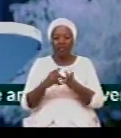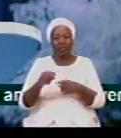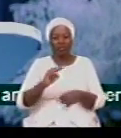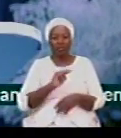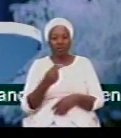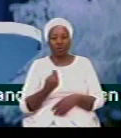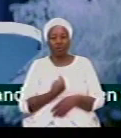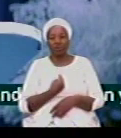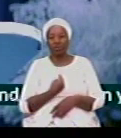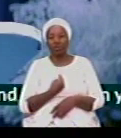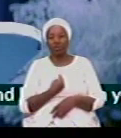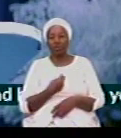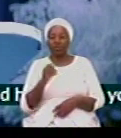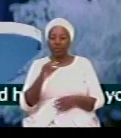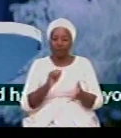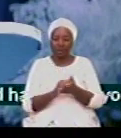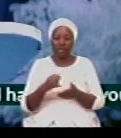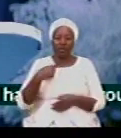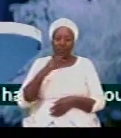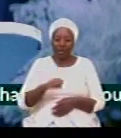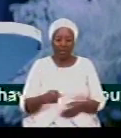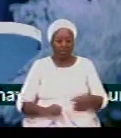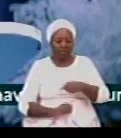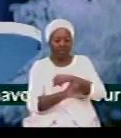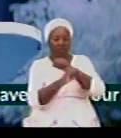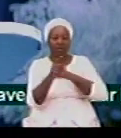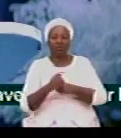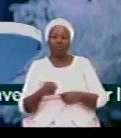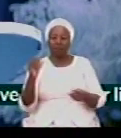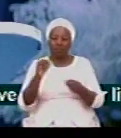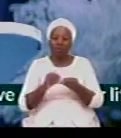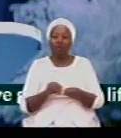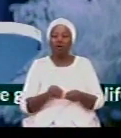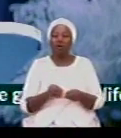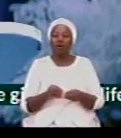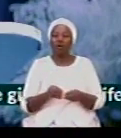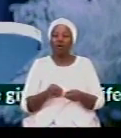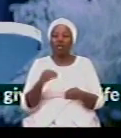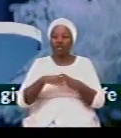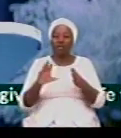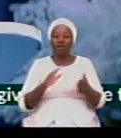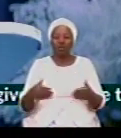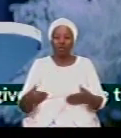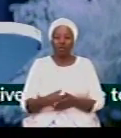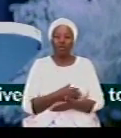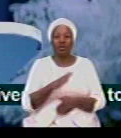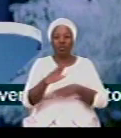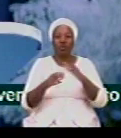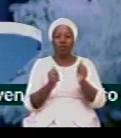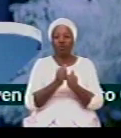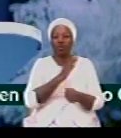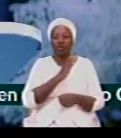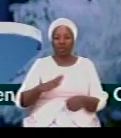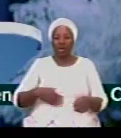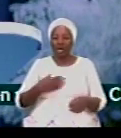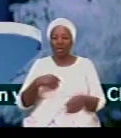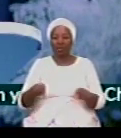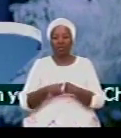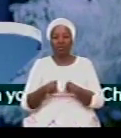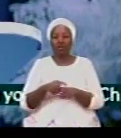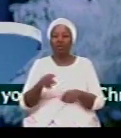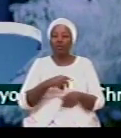in your new work with Christ. And also those who have given their lives through radio